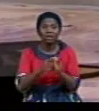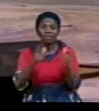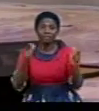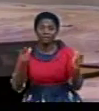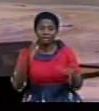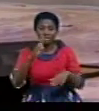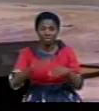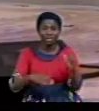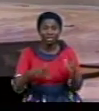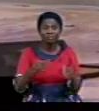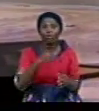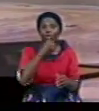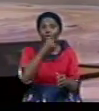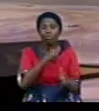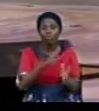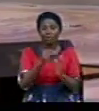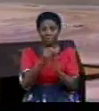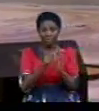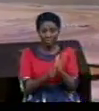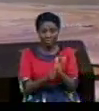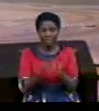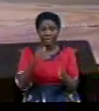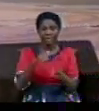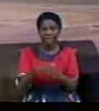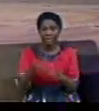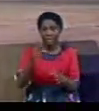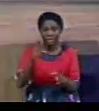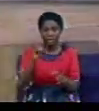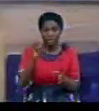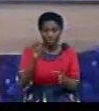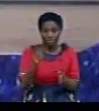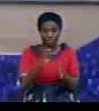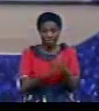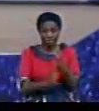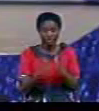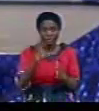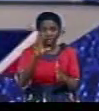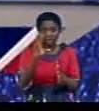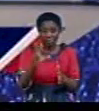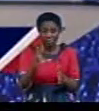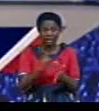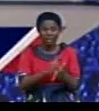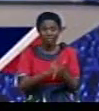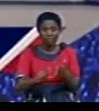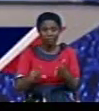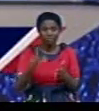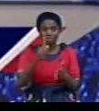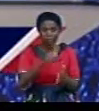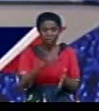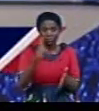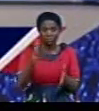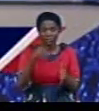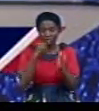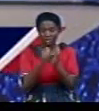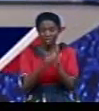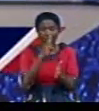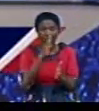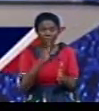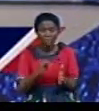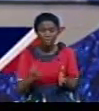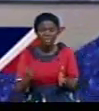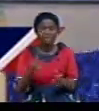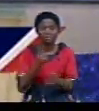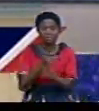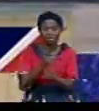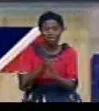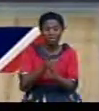it tells us in Romans chapter 3 and reading from verse 24 it says being justified freely we don't have